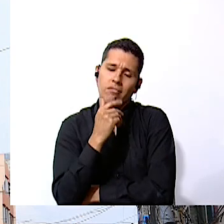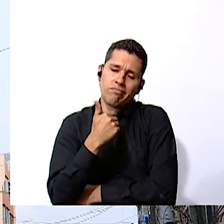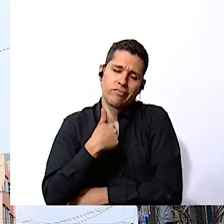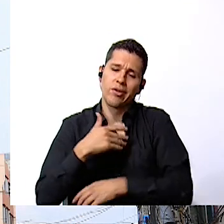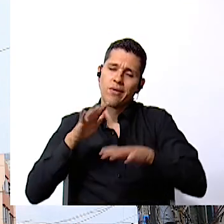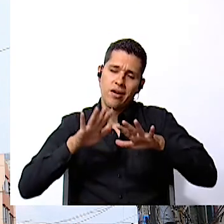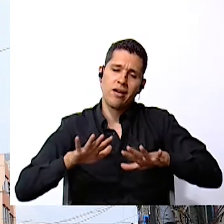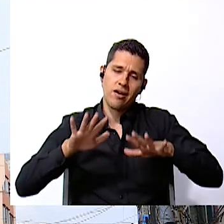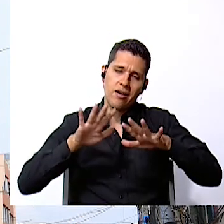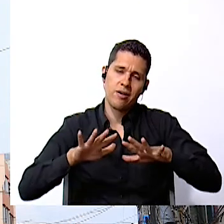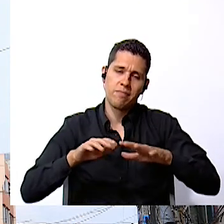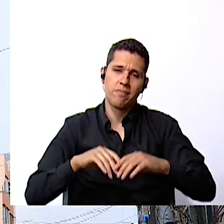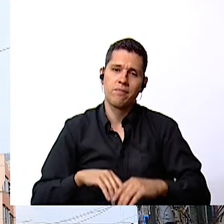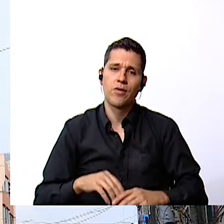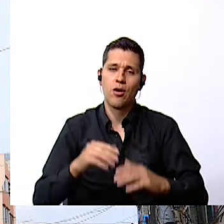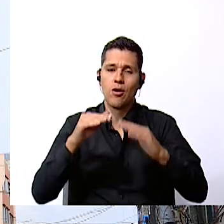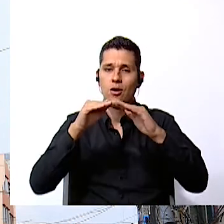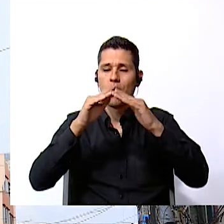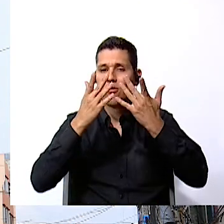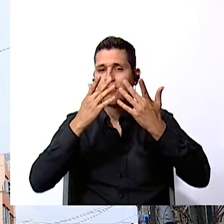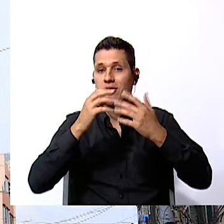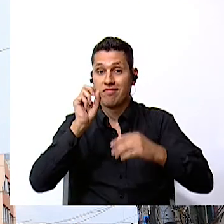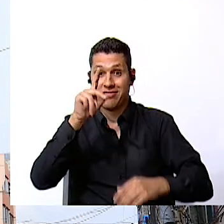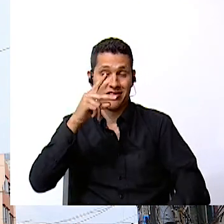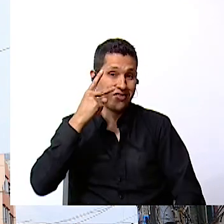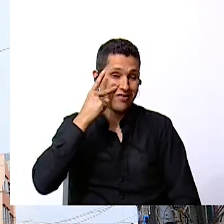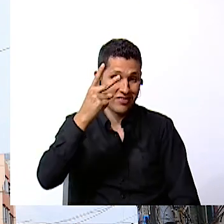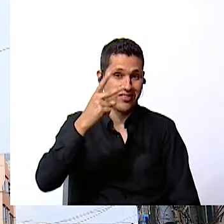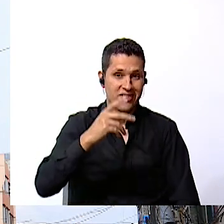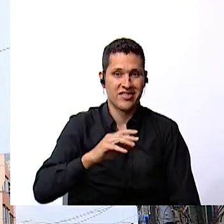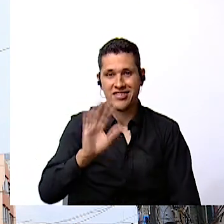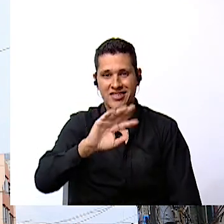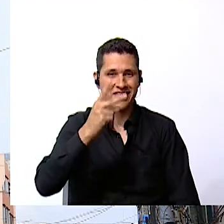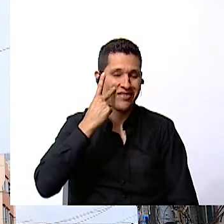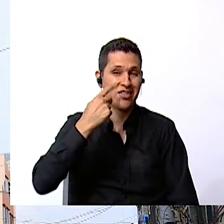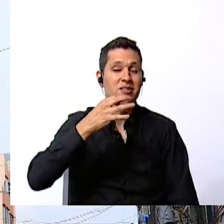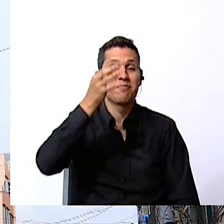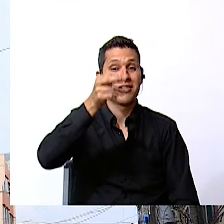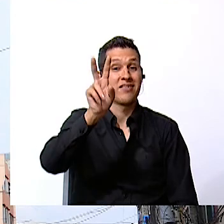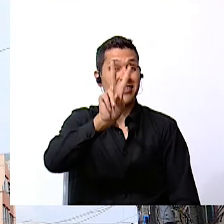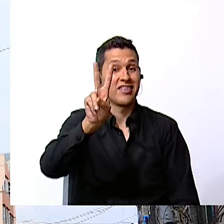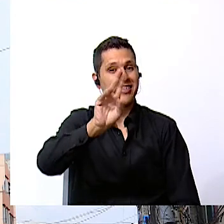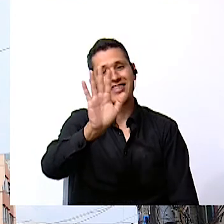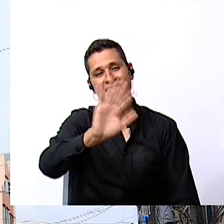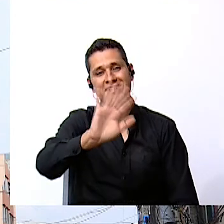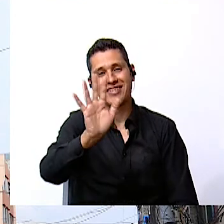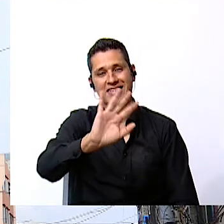Okay. Well, see you next Friday. Bye-bye. Bye.